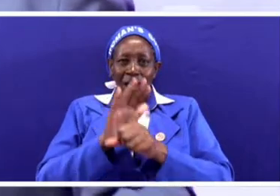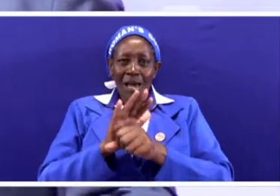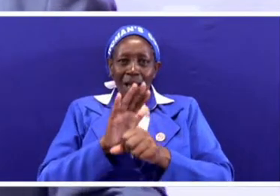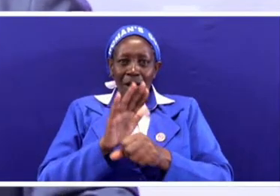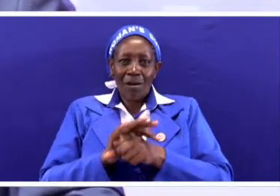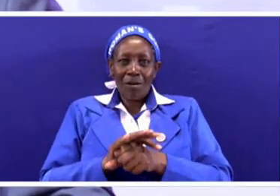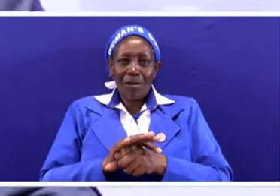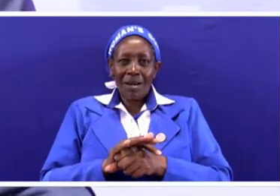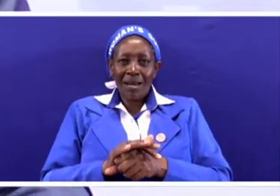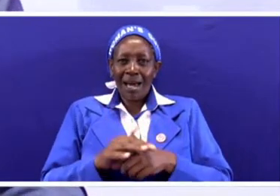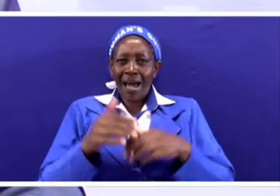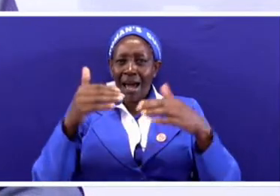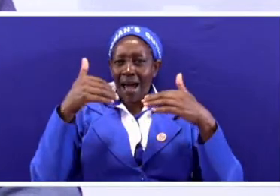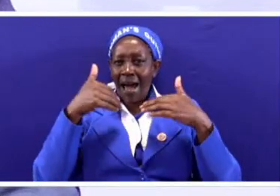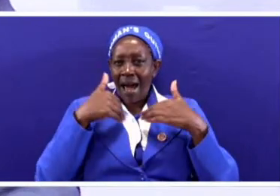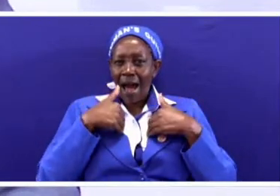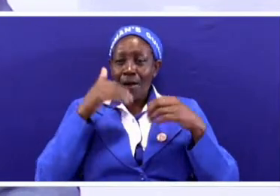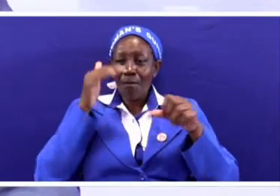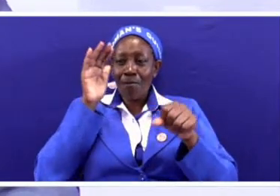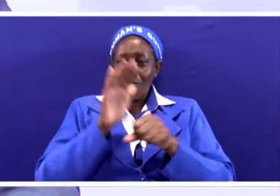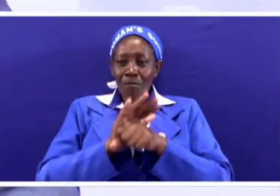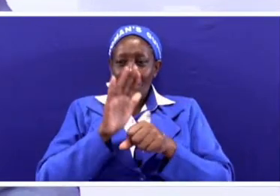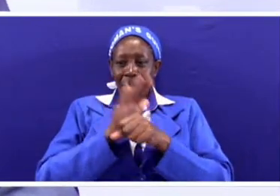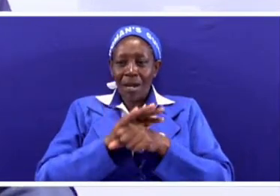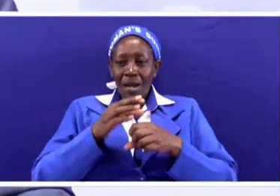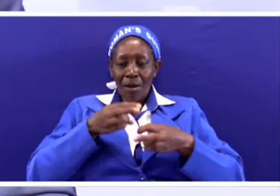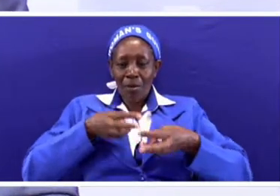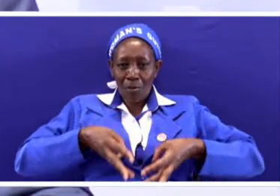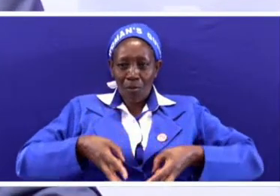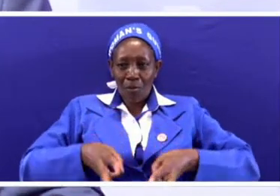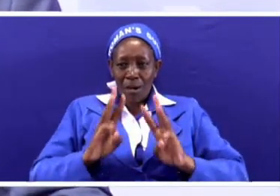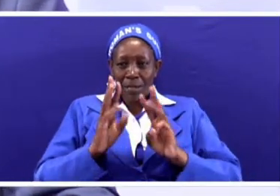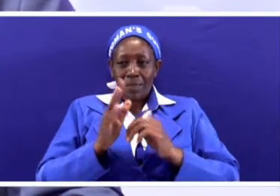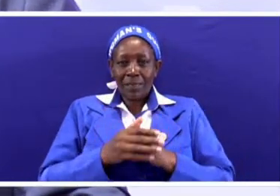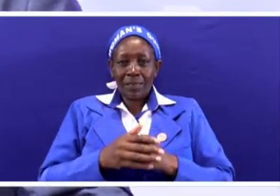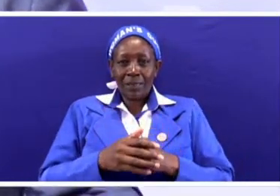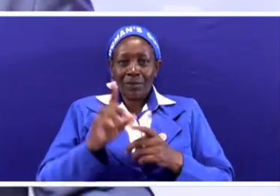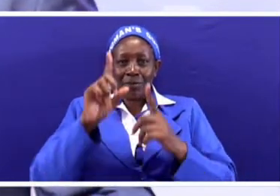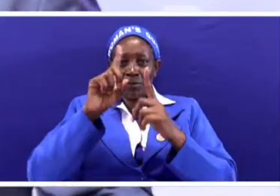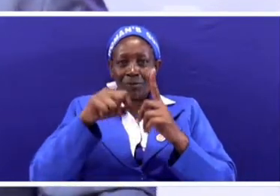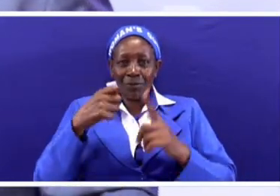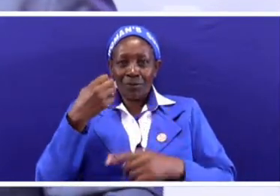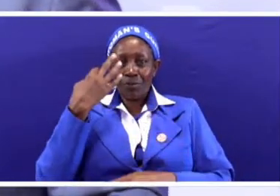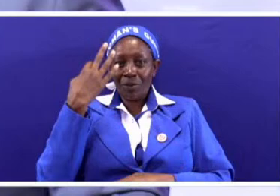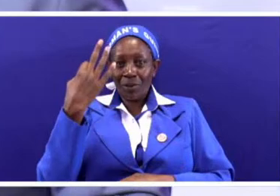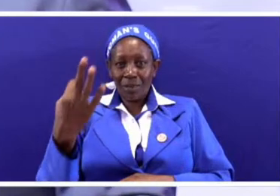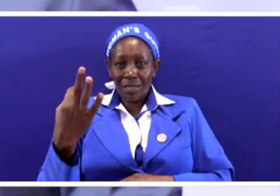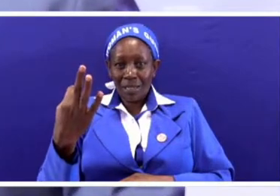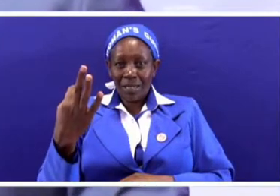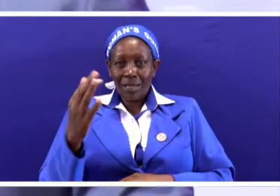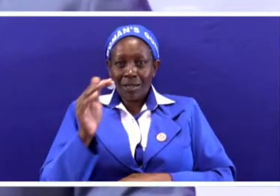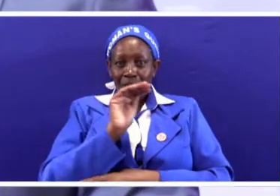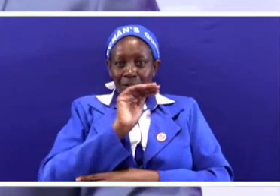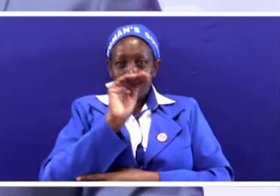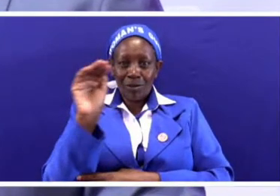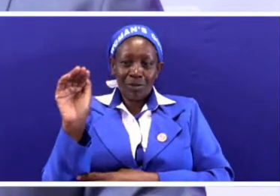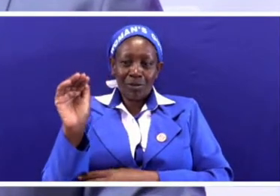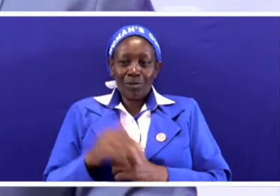There are so many perspectives that we have gotten right from the three questions that you helped us